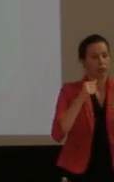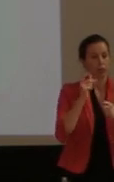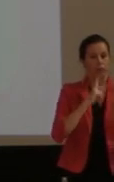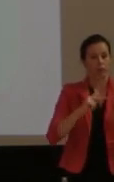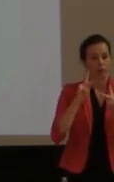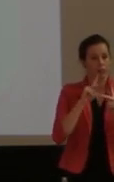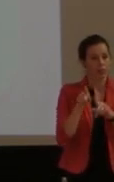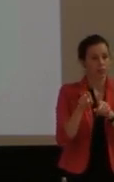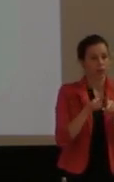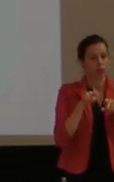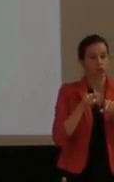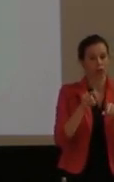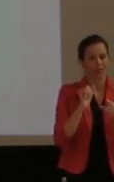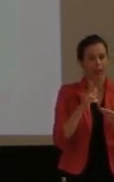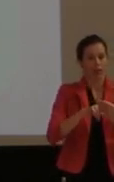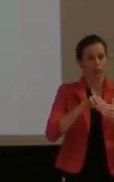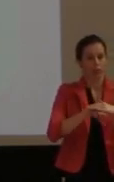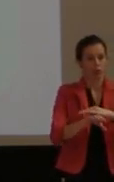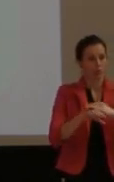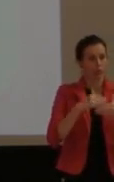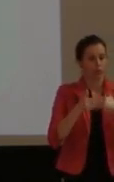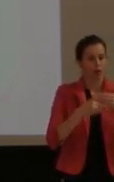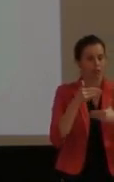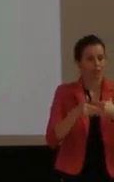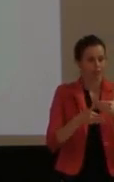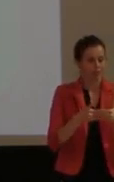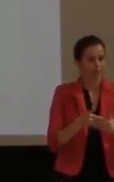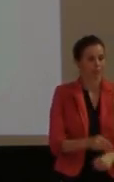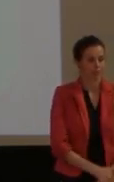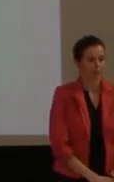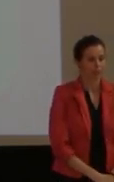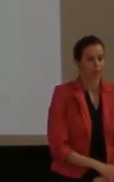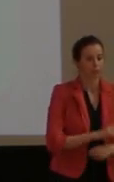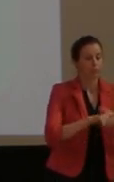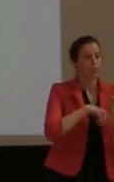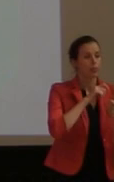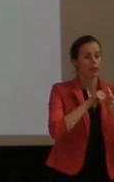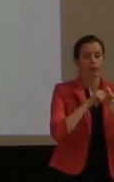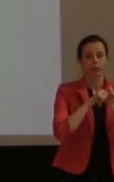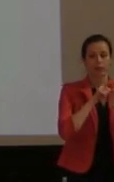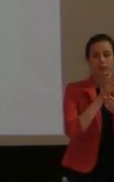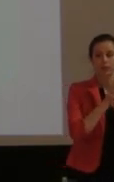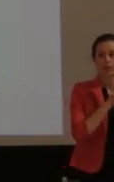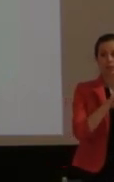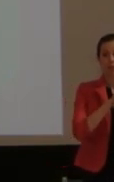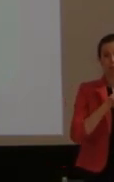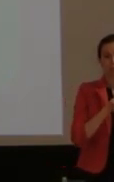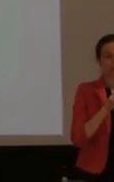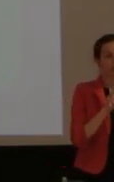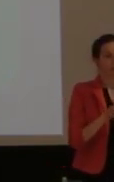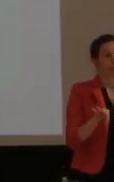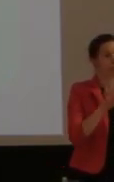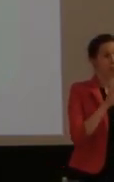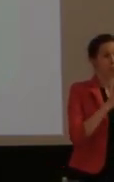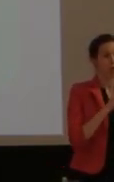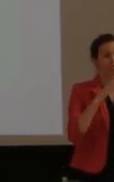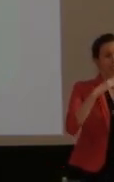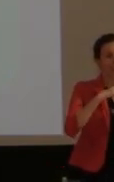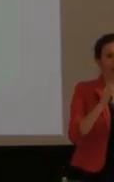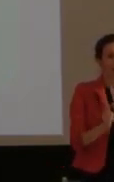participants during the enrollment process and beyond. Specifically, the key components are starting at the top